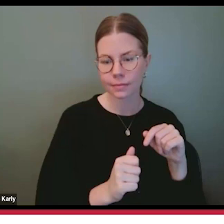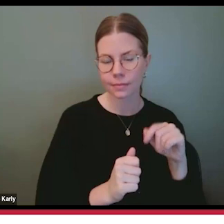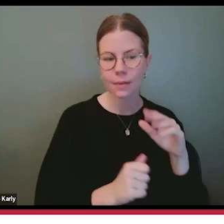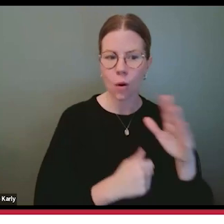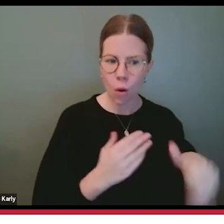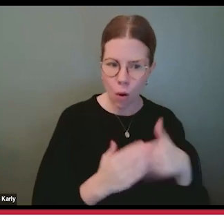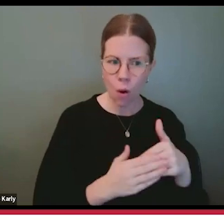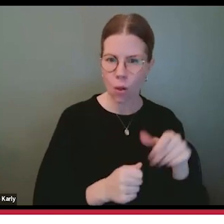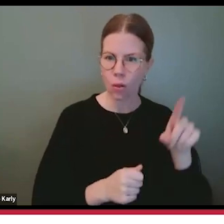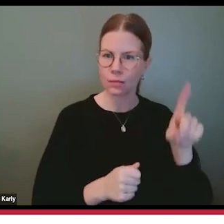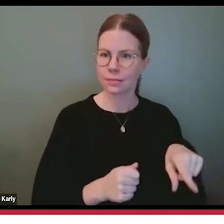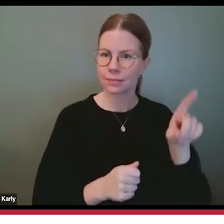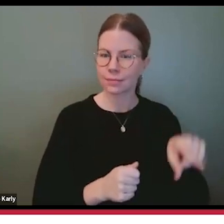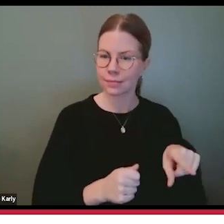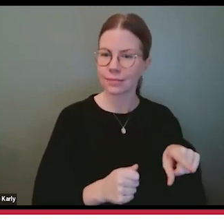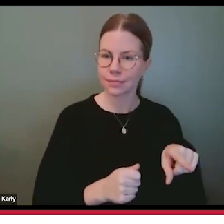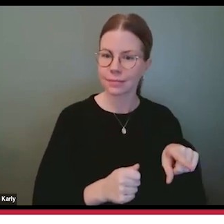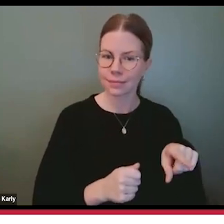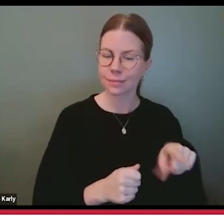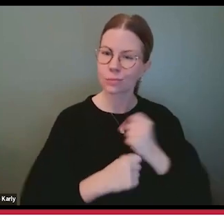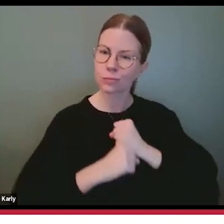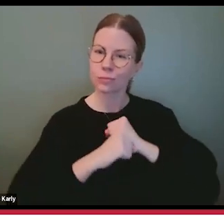development started only in 2015, or